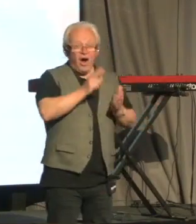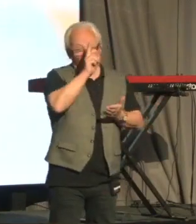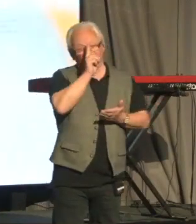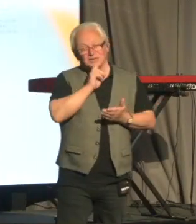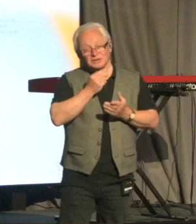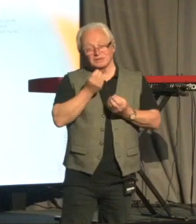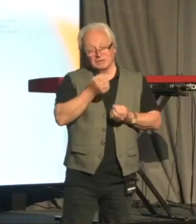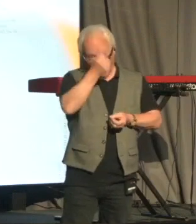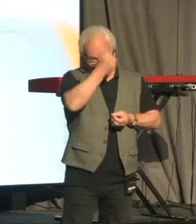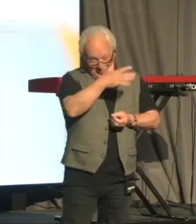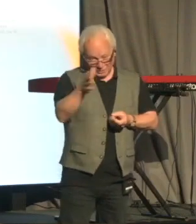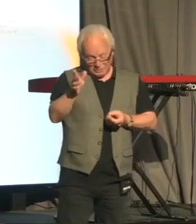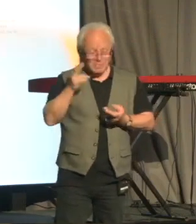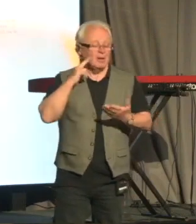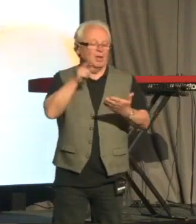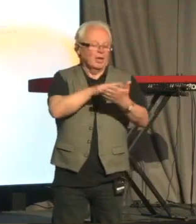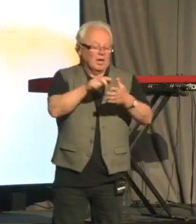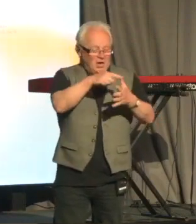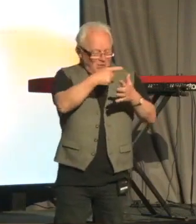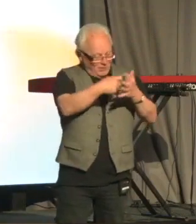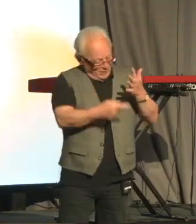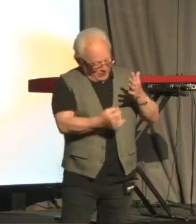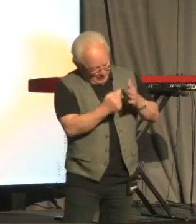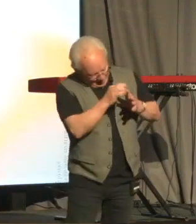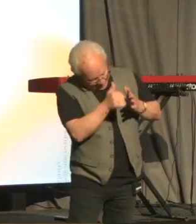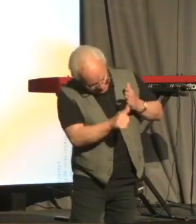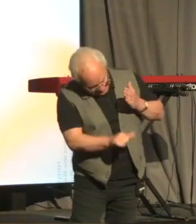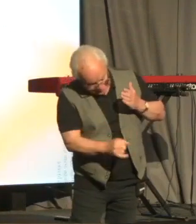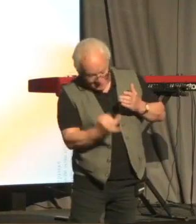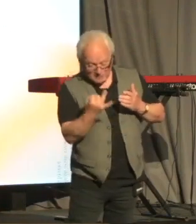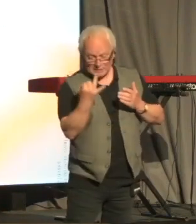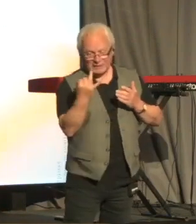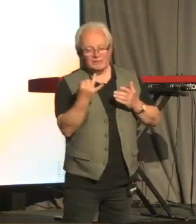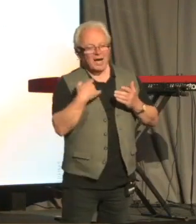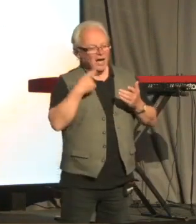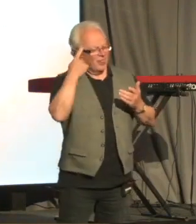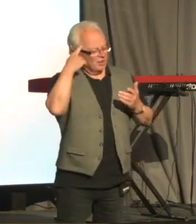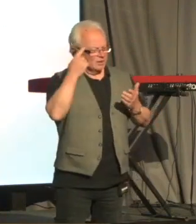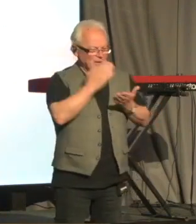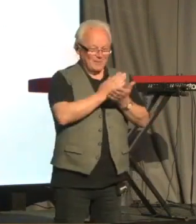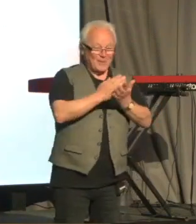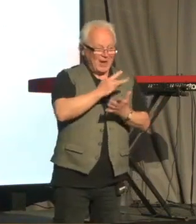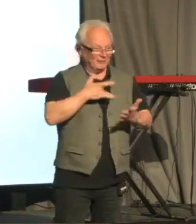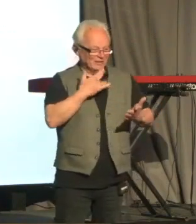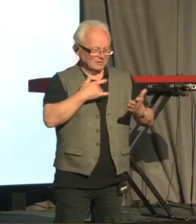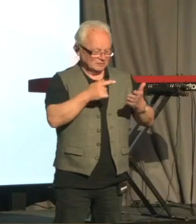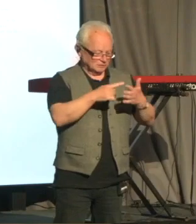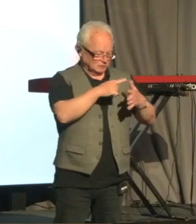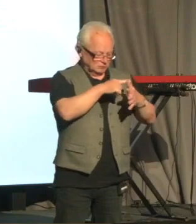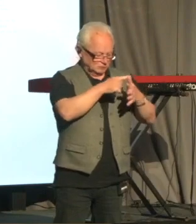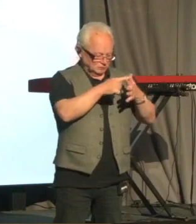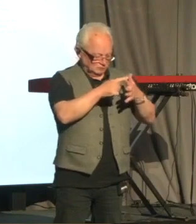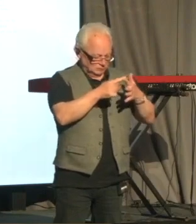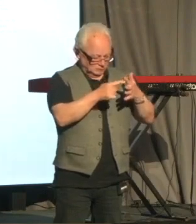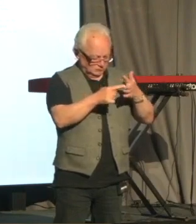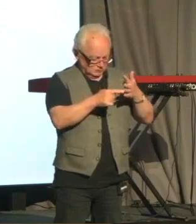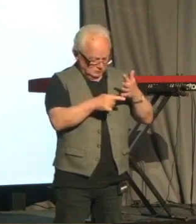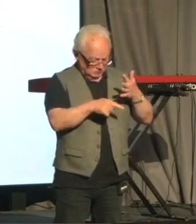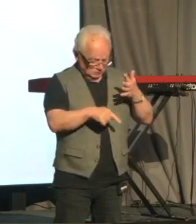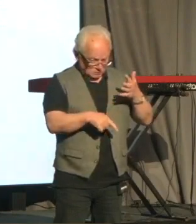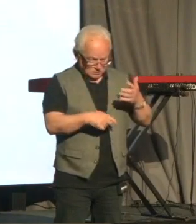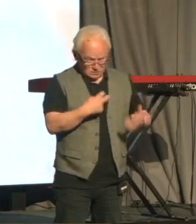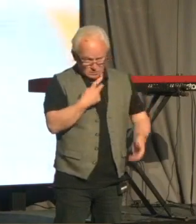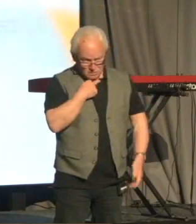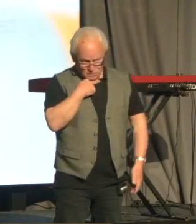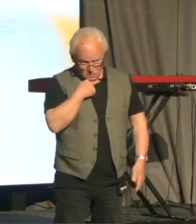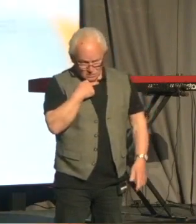seven I am statements, I kind of thought, the bread of life is like the least good one.